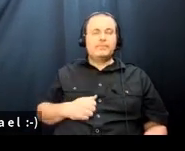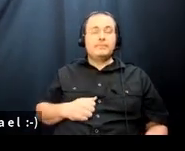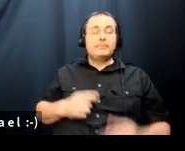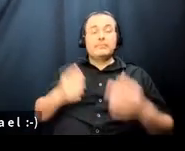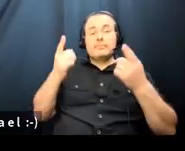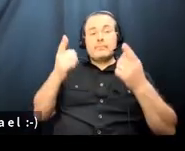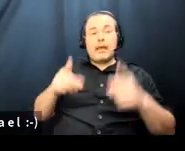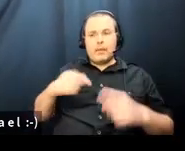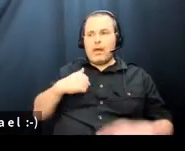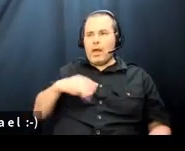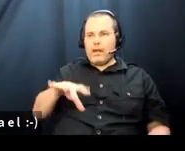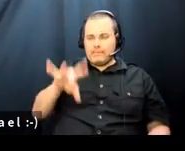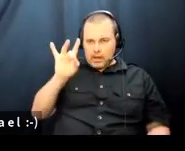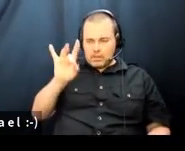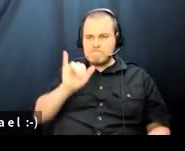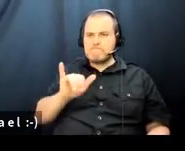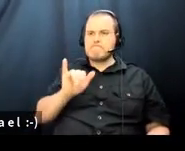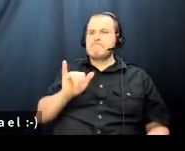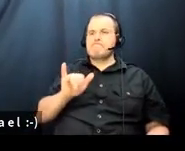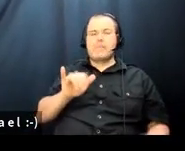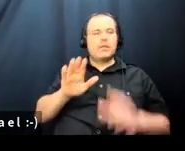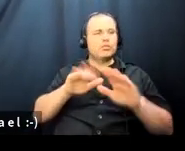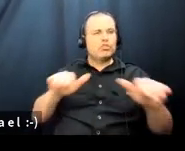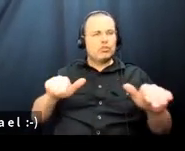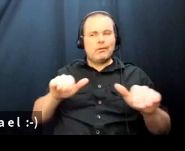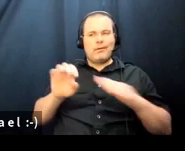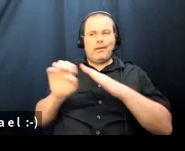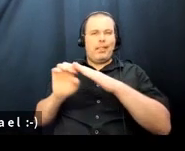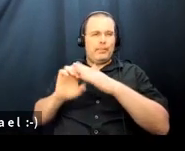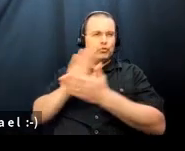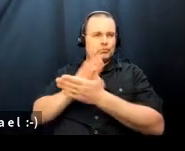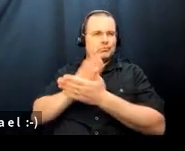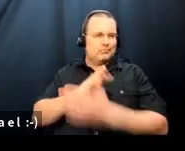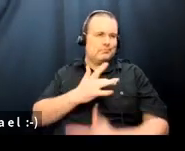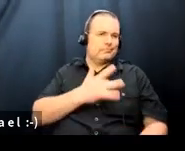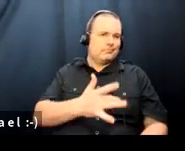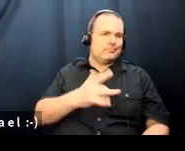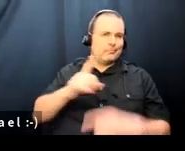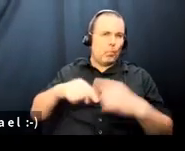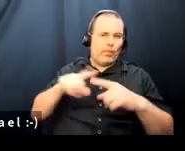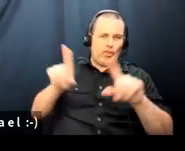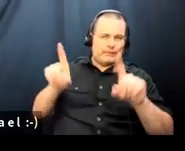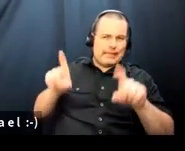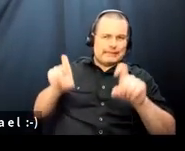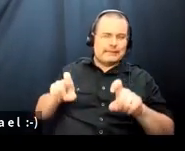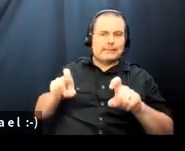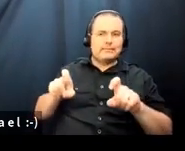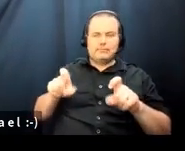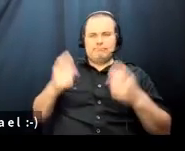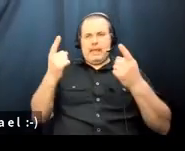that kids in elementary school, which is typically when they're tested, were coming out with IQs